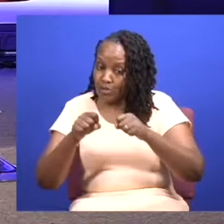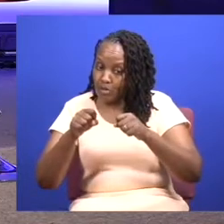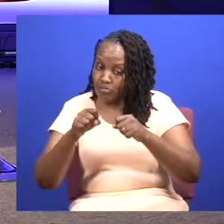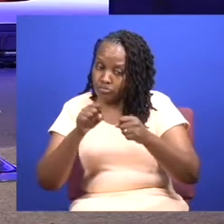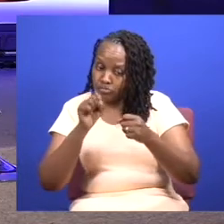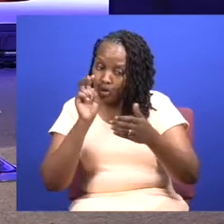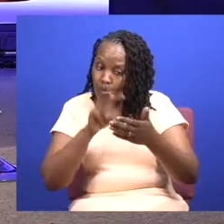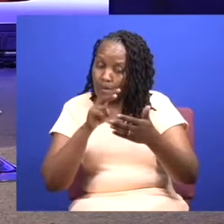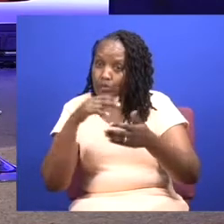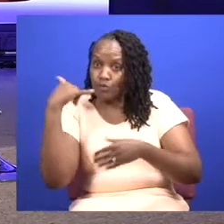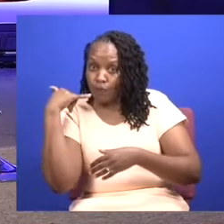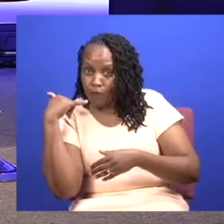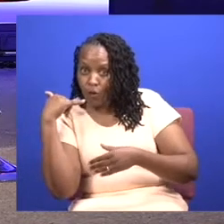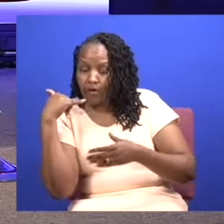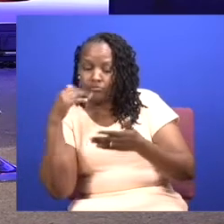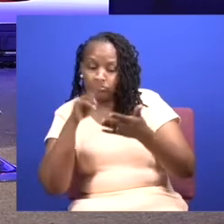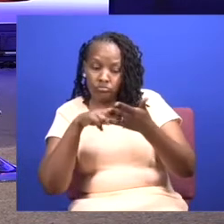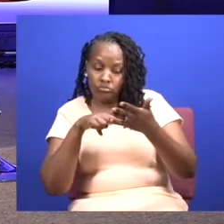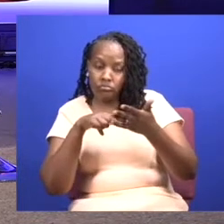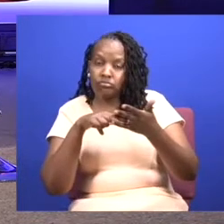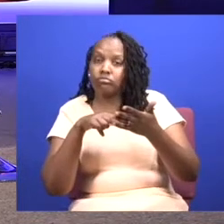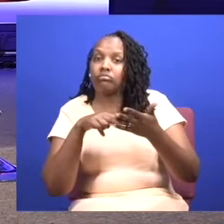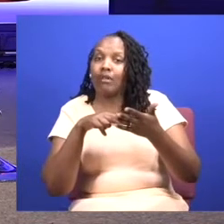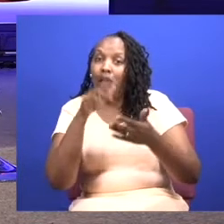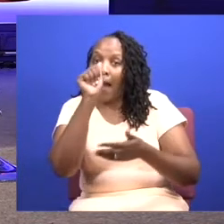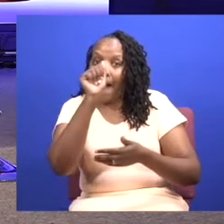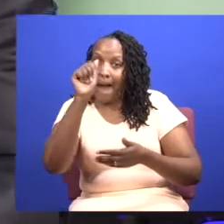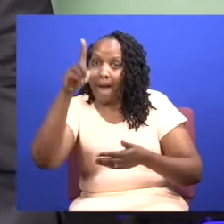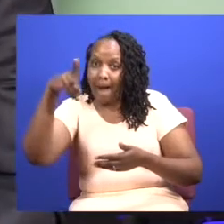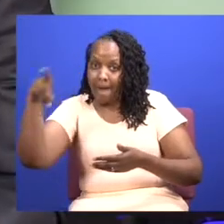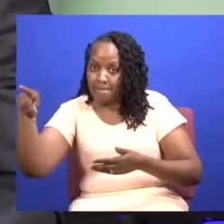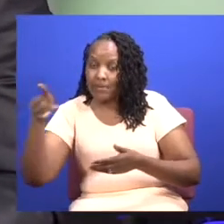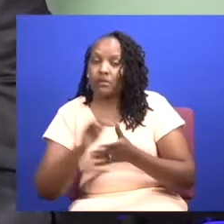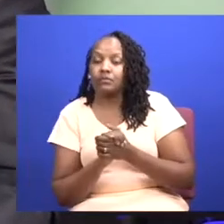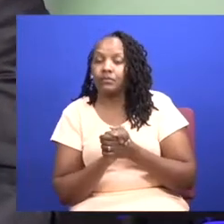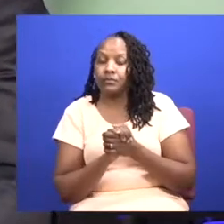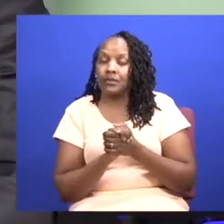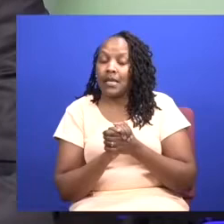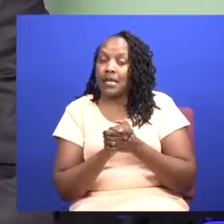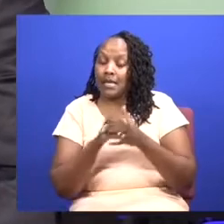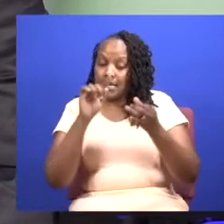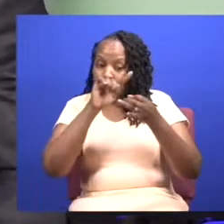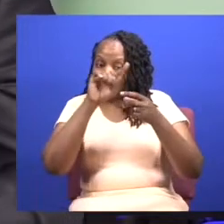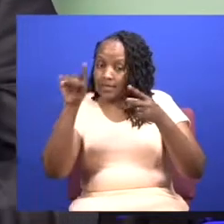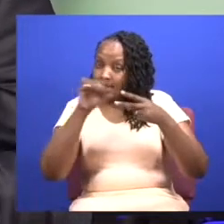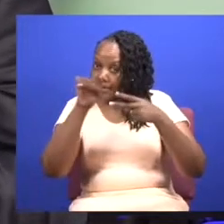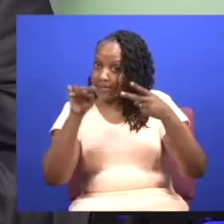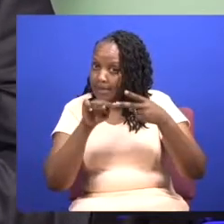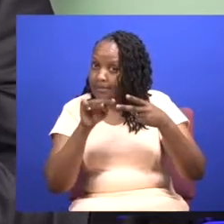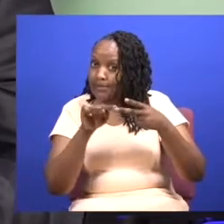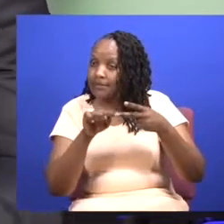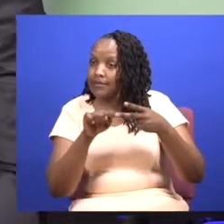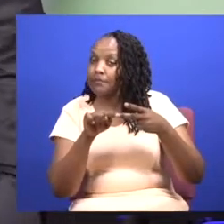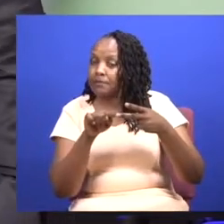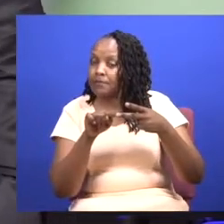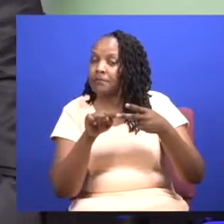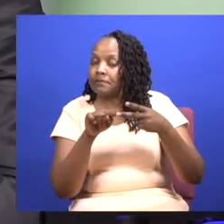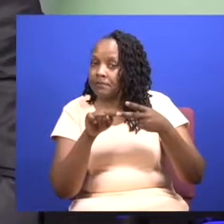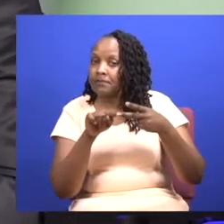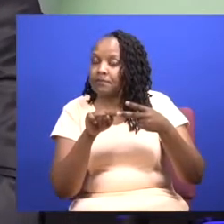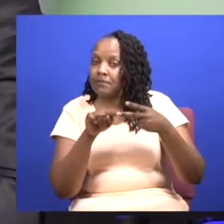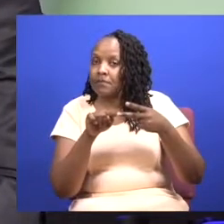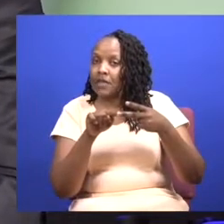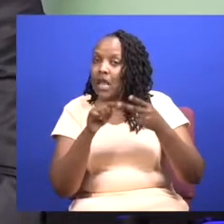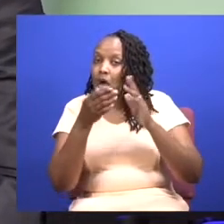app. Mm-hmm. You can download it, can be part of your applications. Mm-hmm. But then secondly, and this really grips my heart, is